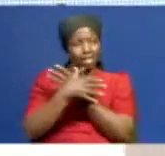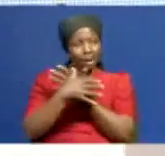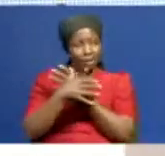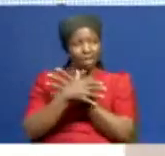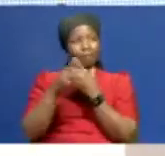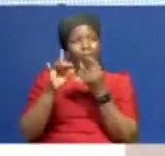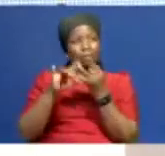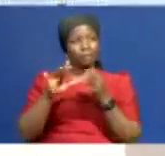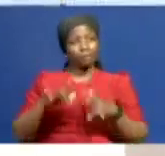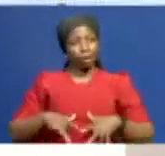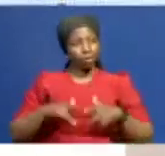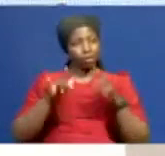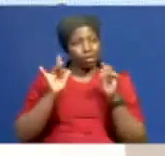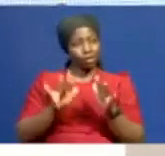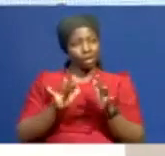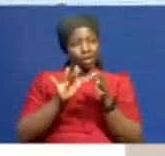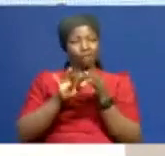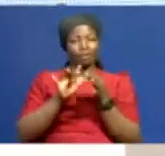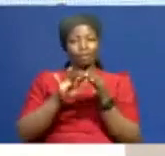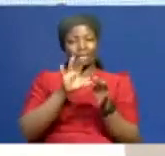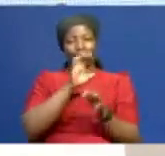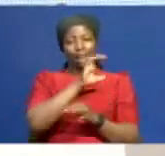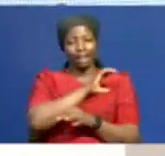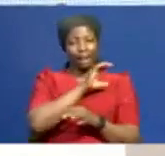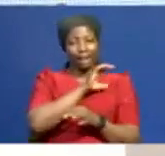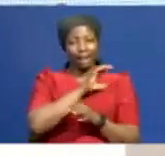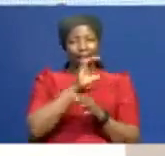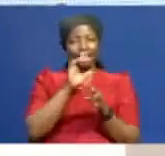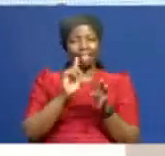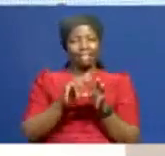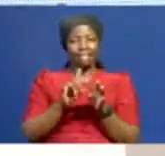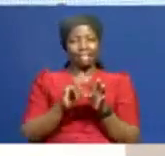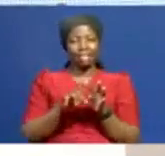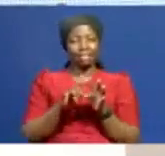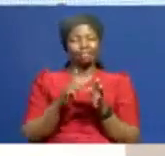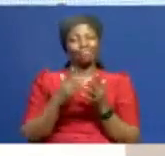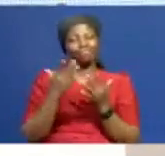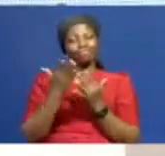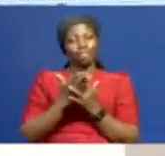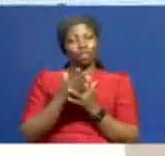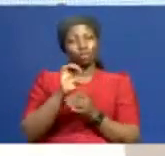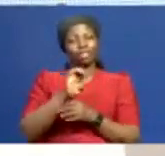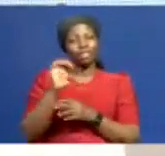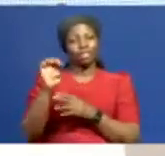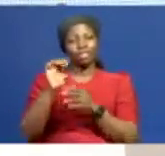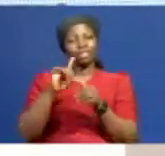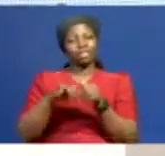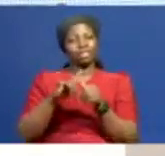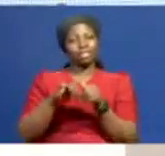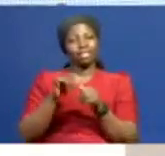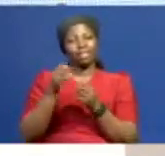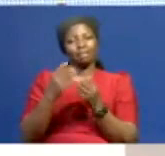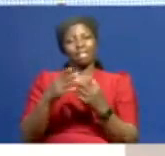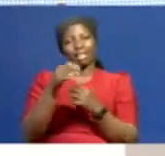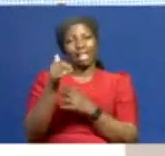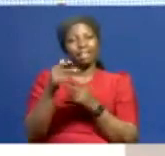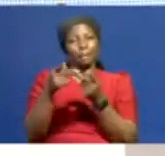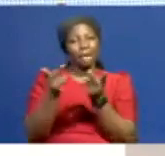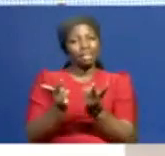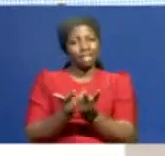in Austria, in Canada, in the Middle East, and many other places.